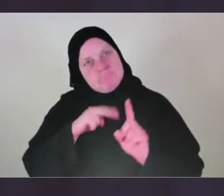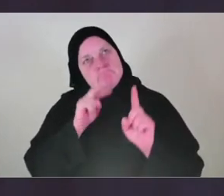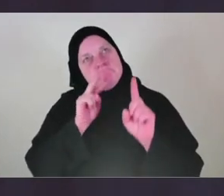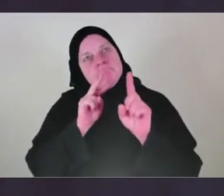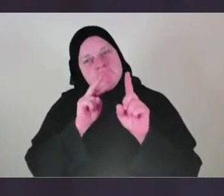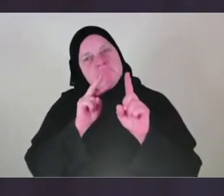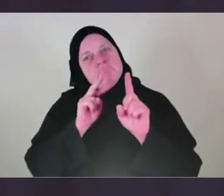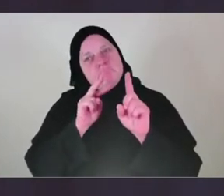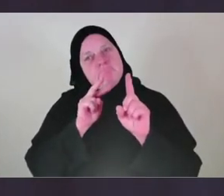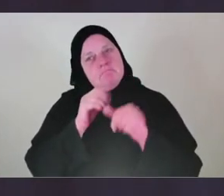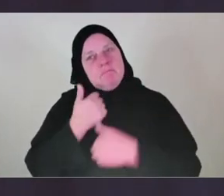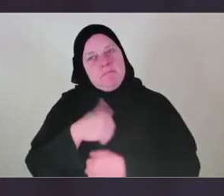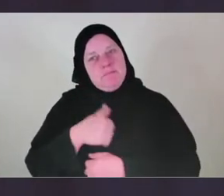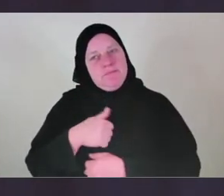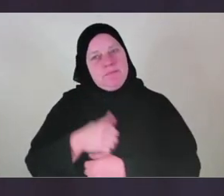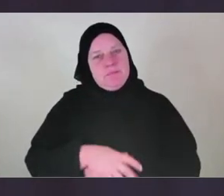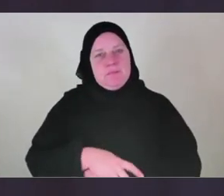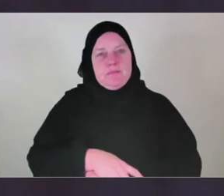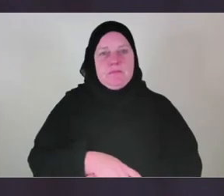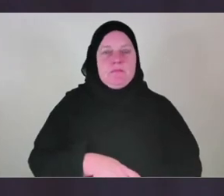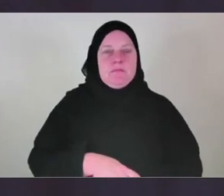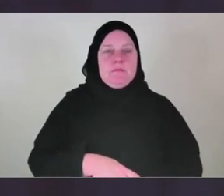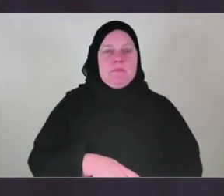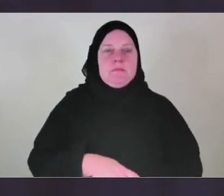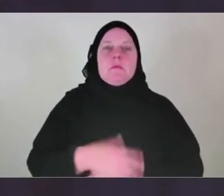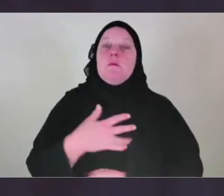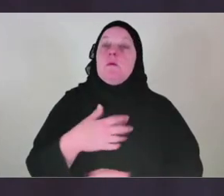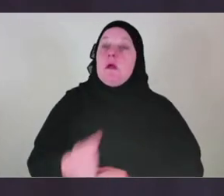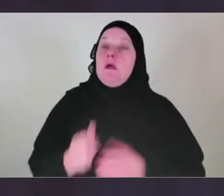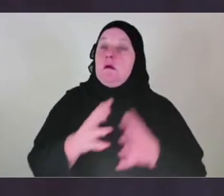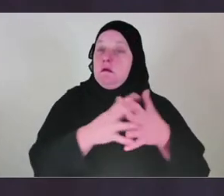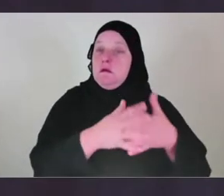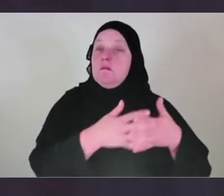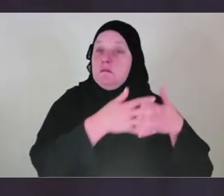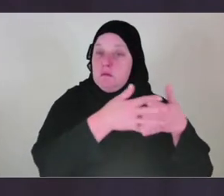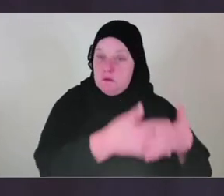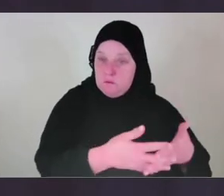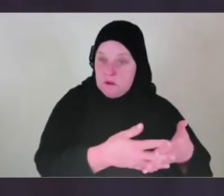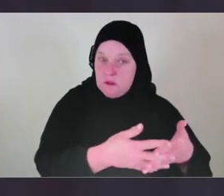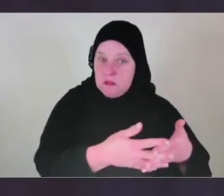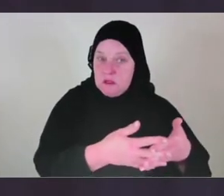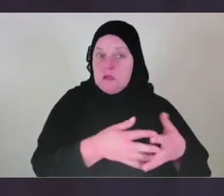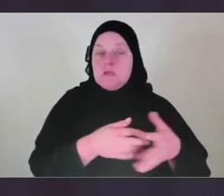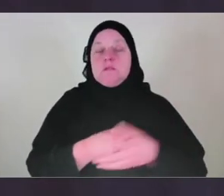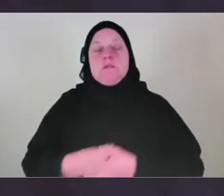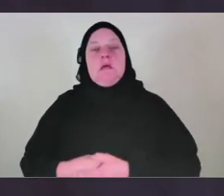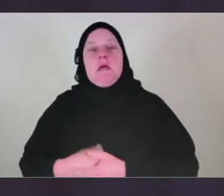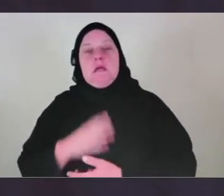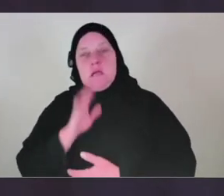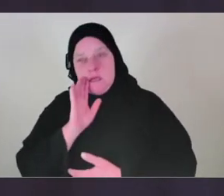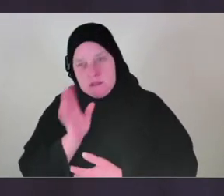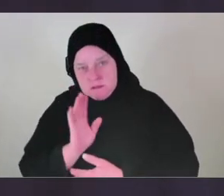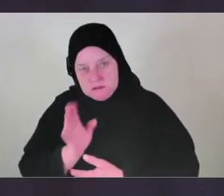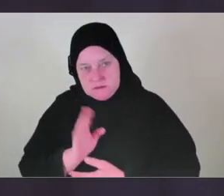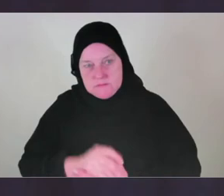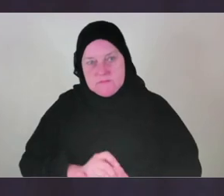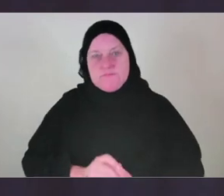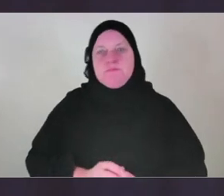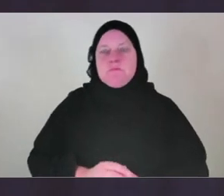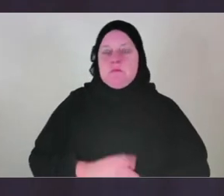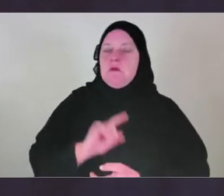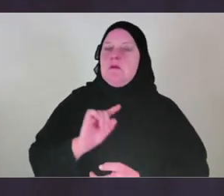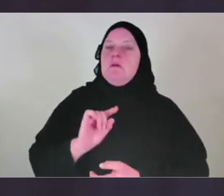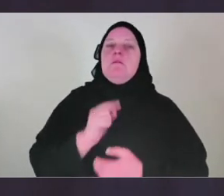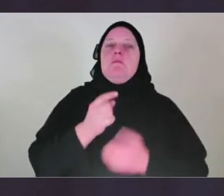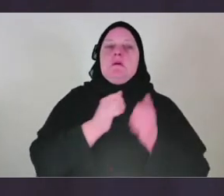Tonight we have Quran, Ziyara, and a lecture and Majlis, inshallah. I'd like to begin the program with Brother Jawad to bless